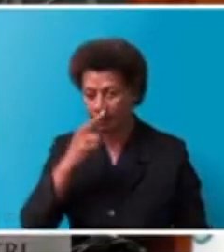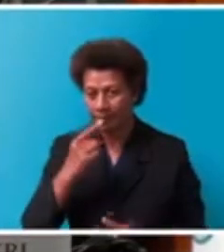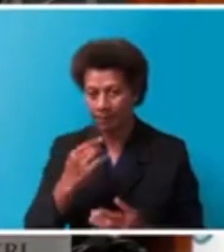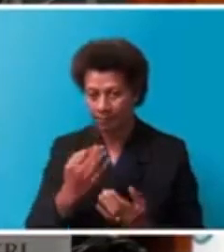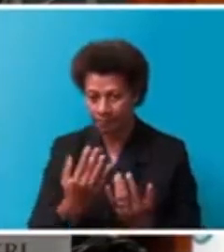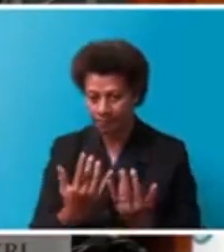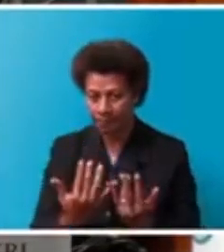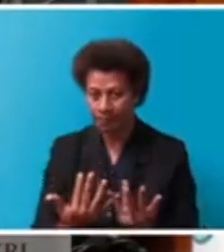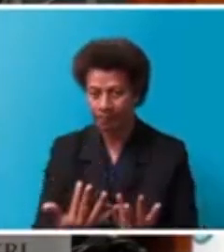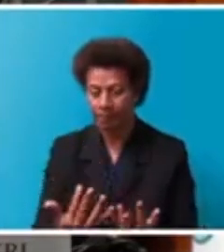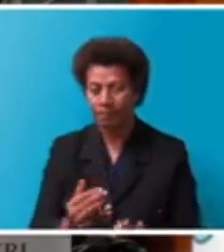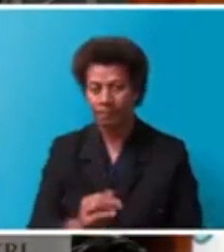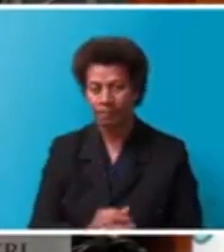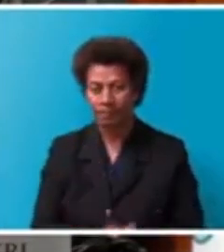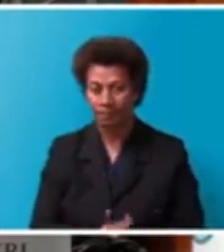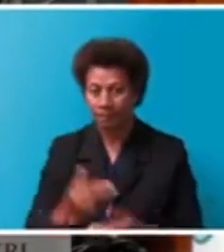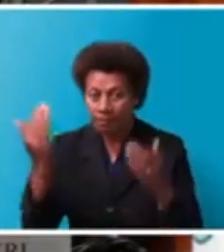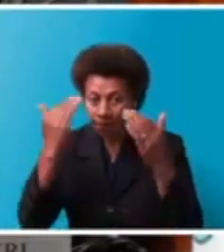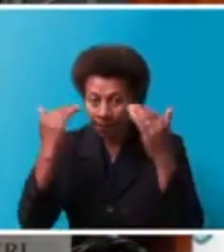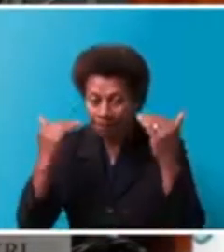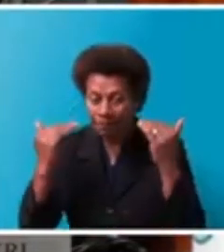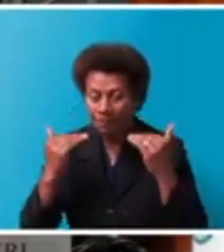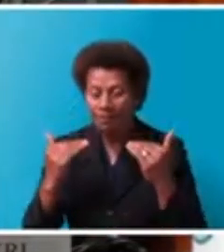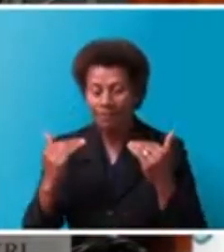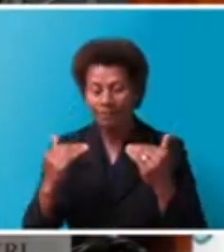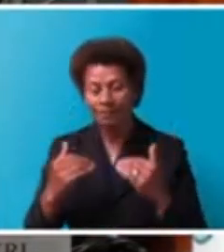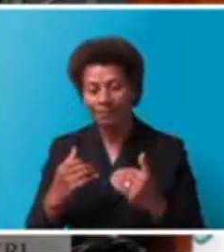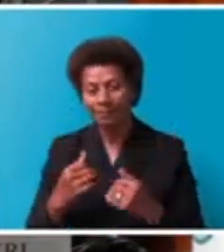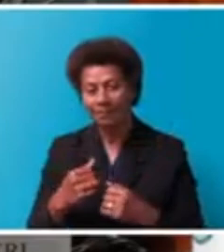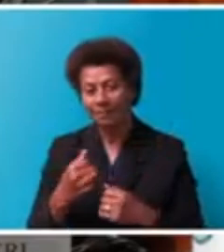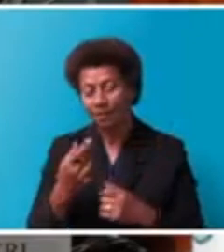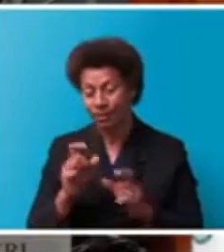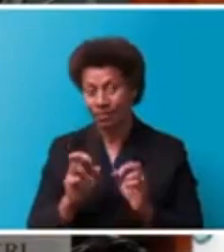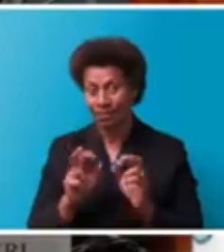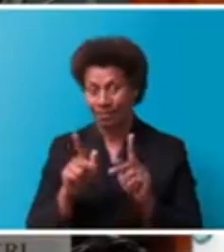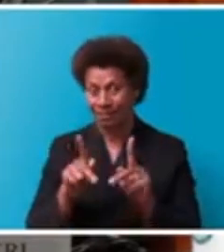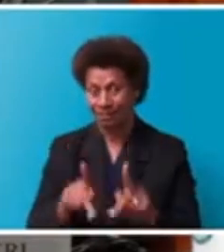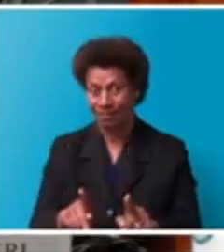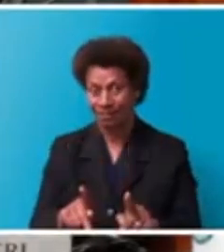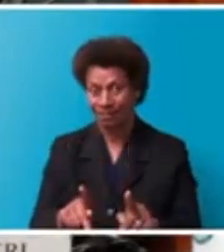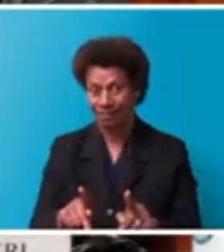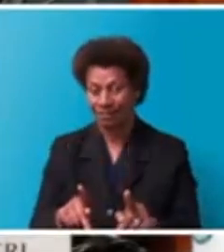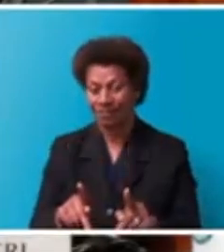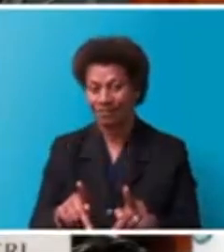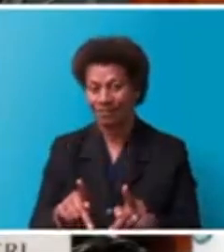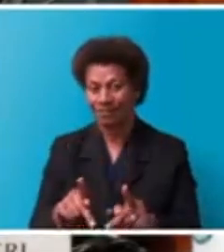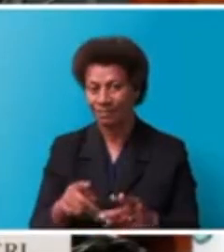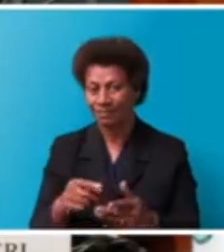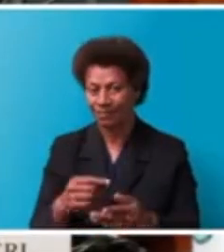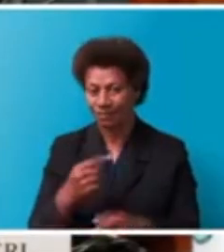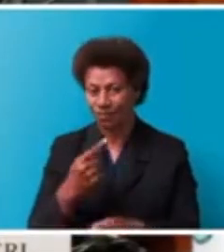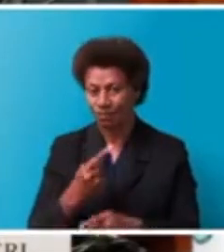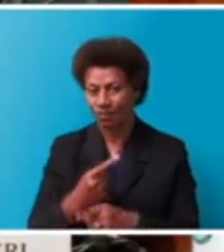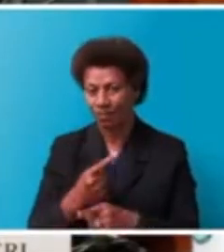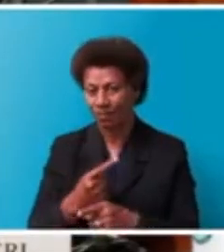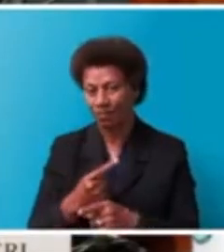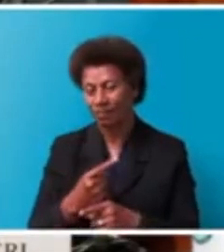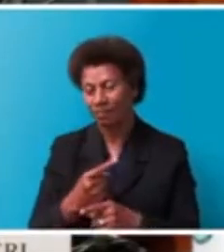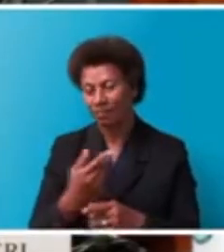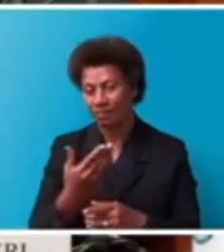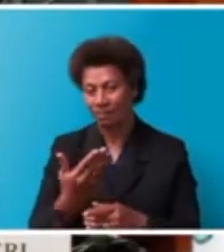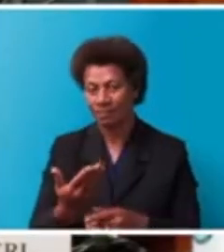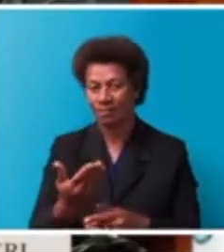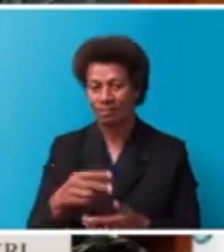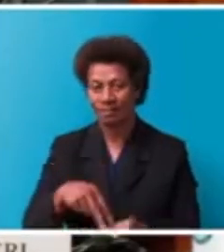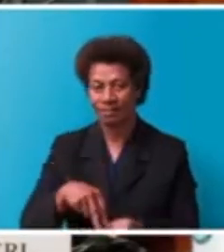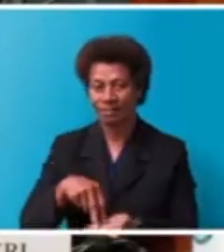I express my profound gratitude for the opportunity to address this House. I rise to extend my sincere